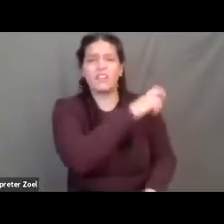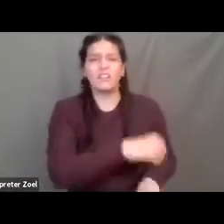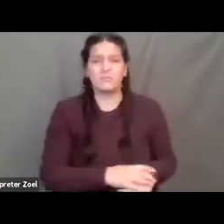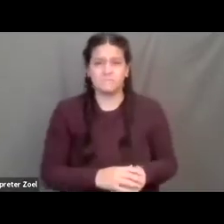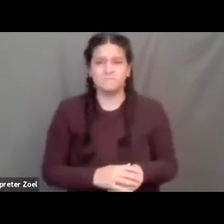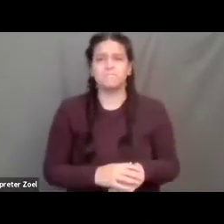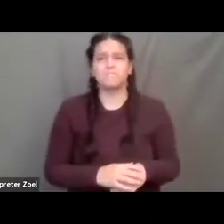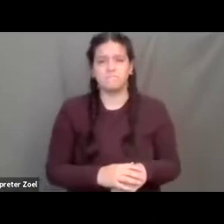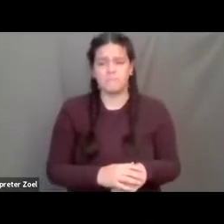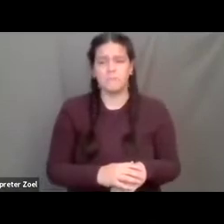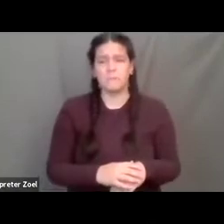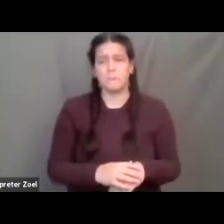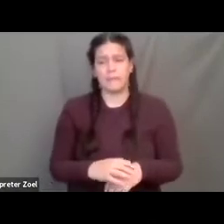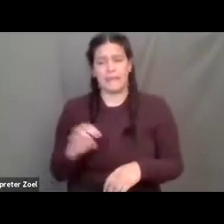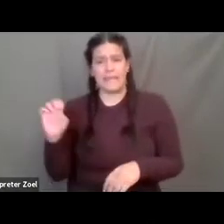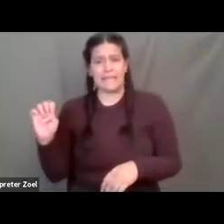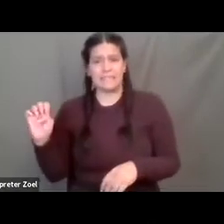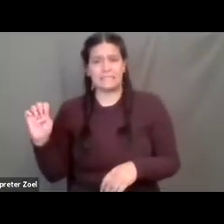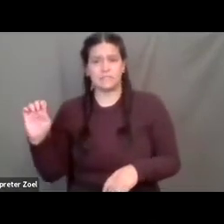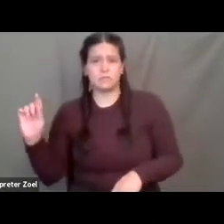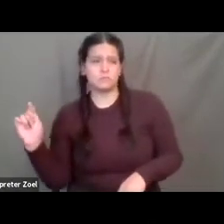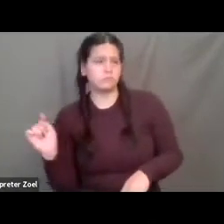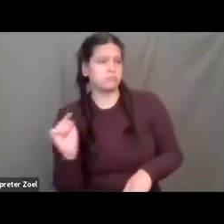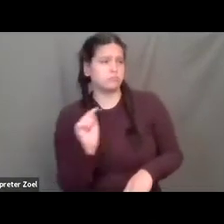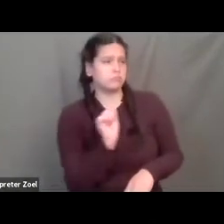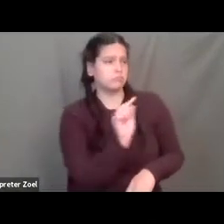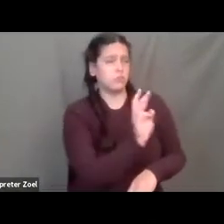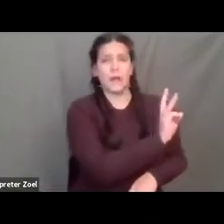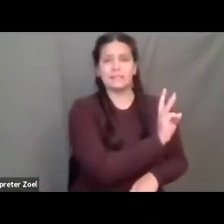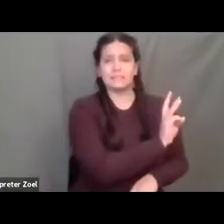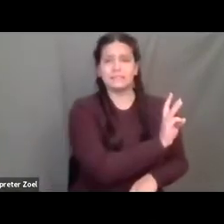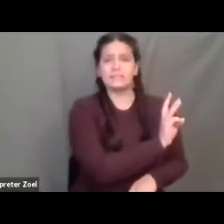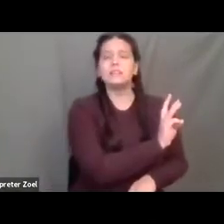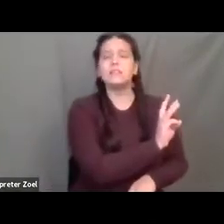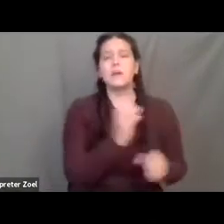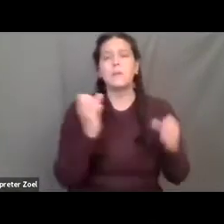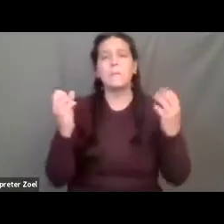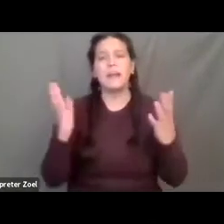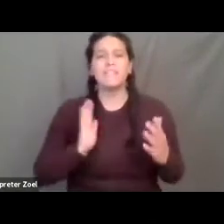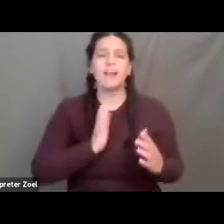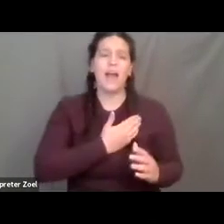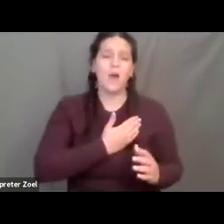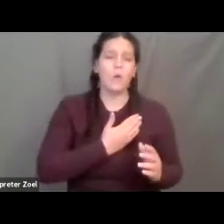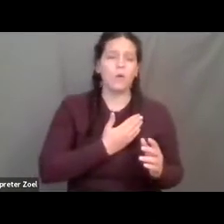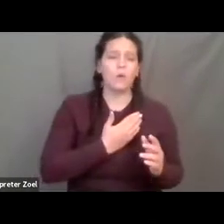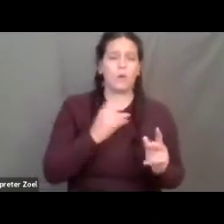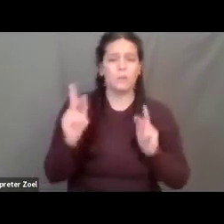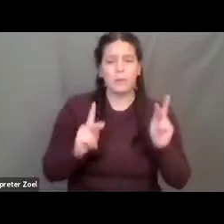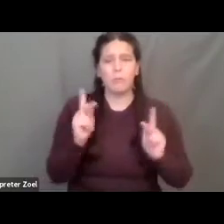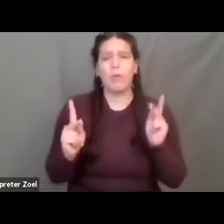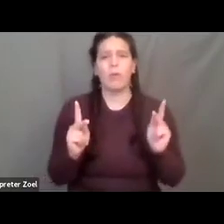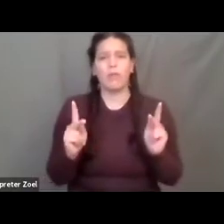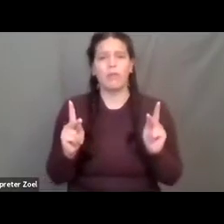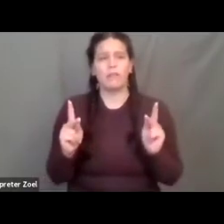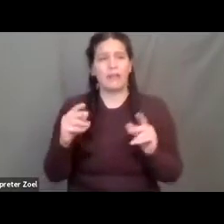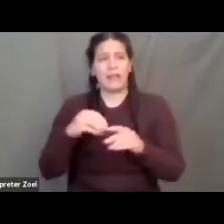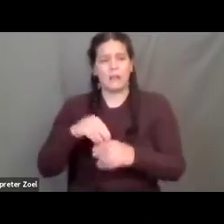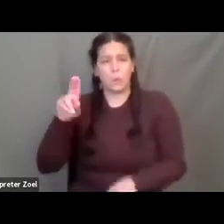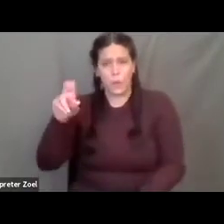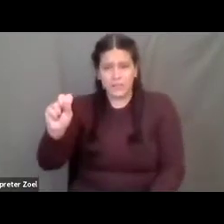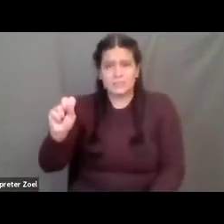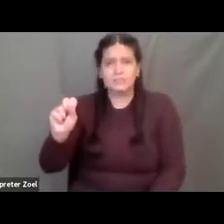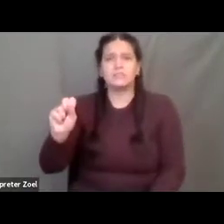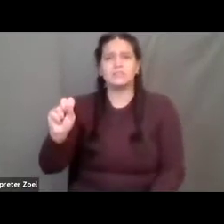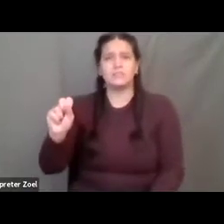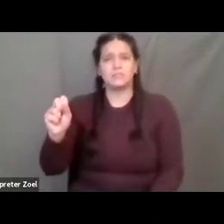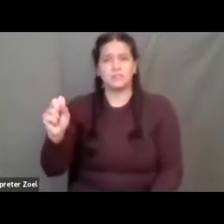States. And so a lot of our people throughout what's now called the United States, all of Turtle Island, were wiped